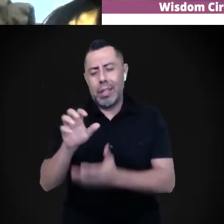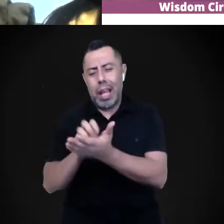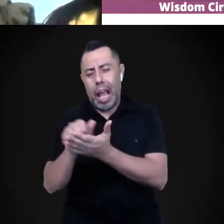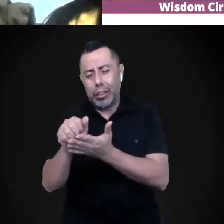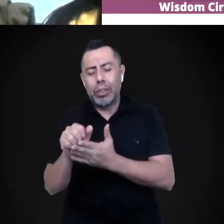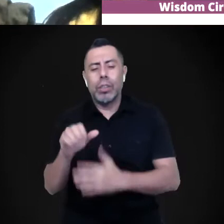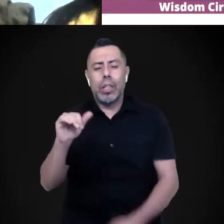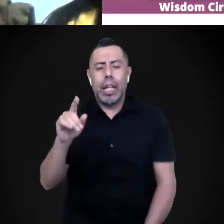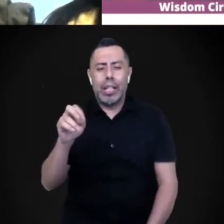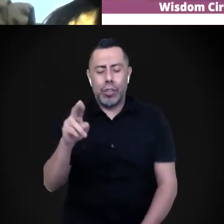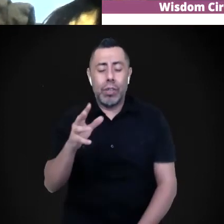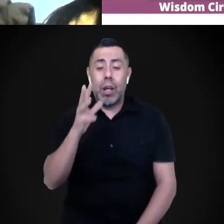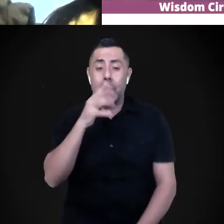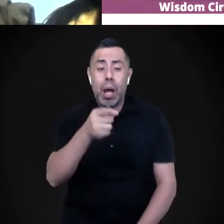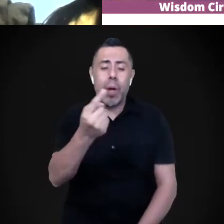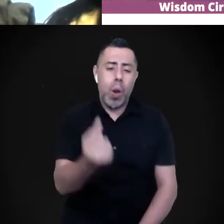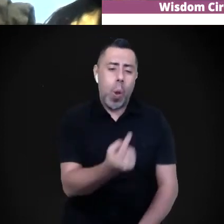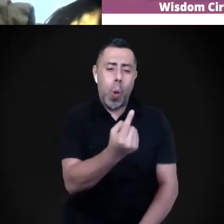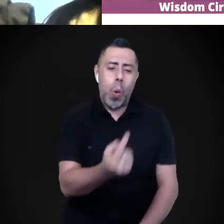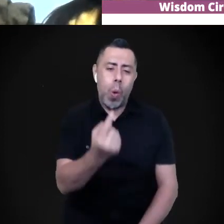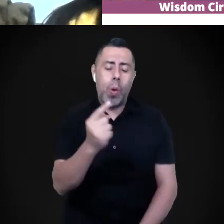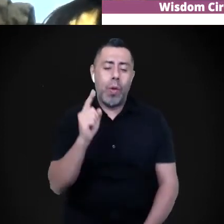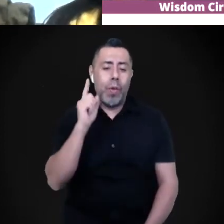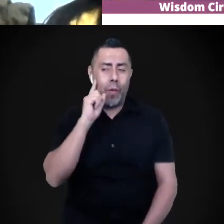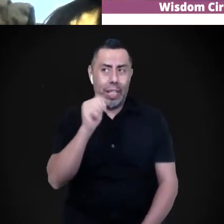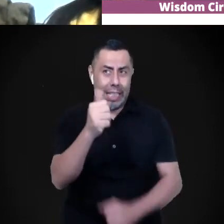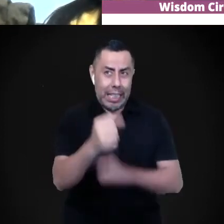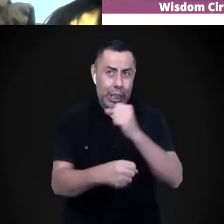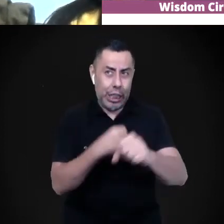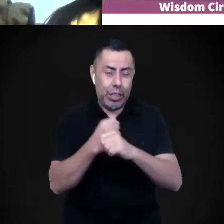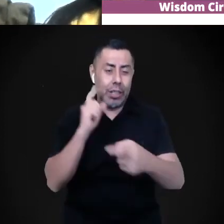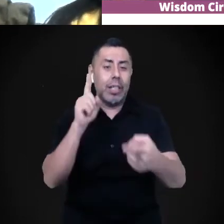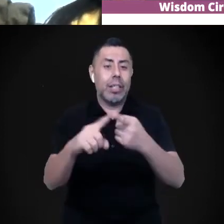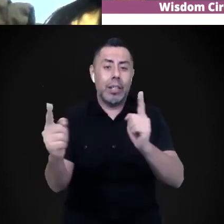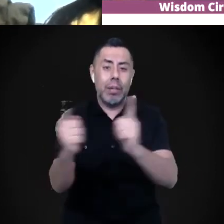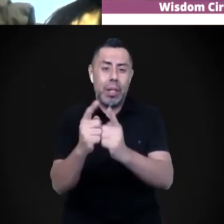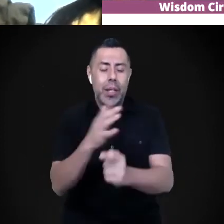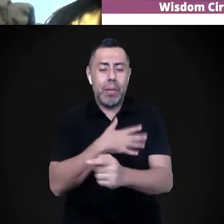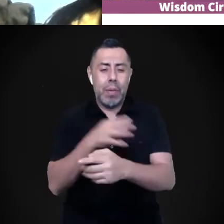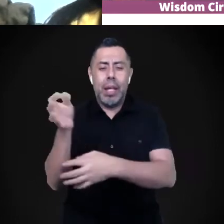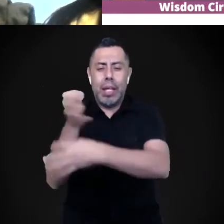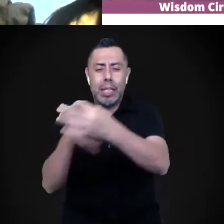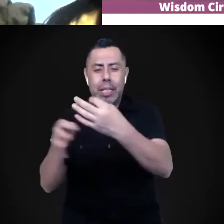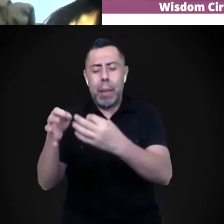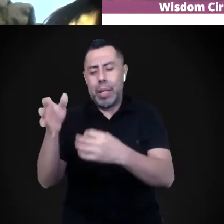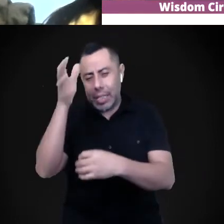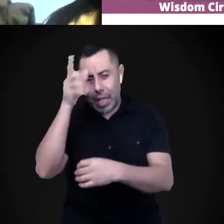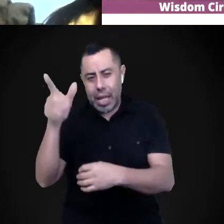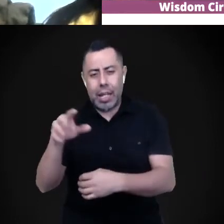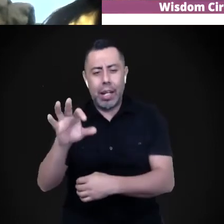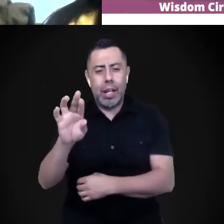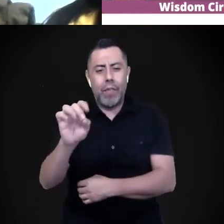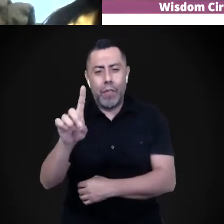more years until she met my stepdad, Fred, through an NAC POD meeting. And my mom has a